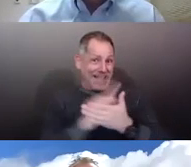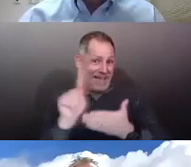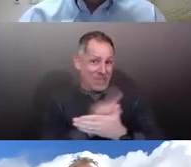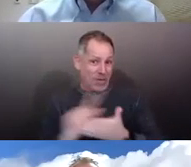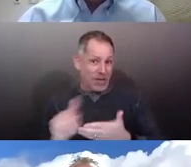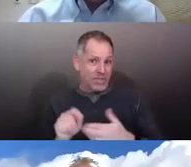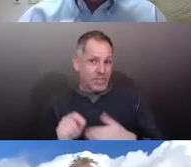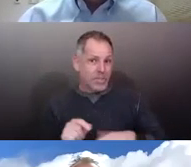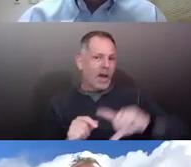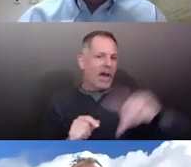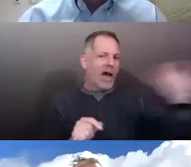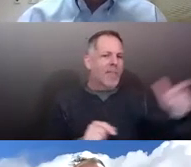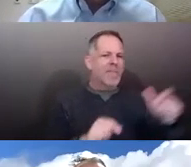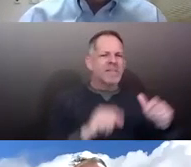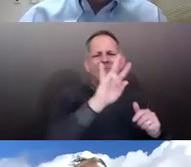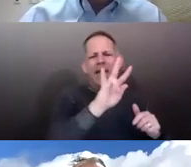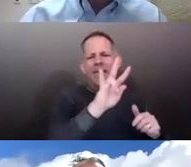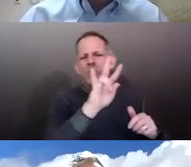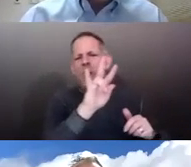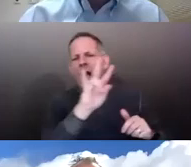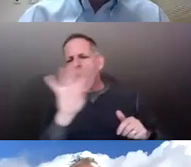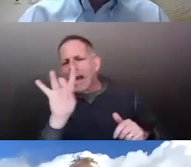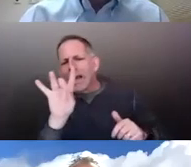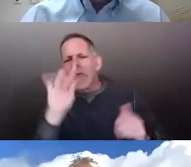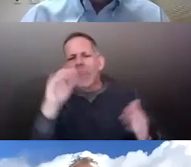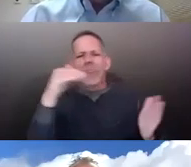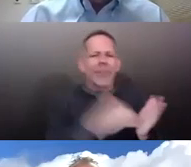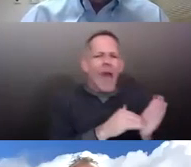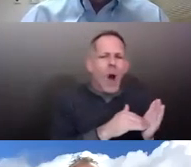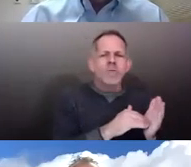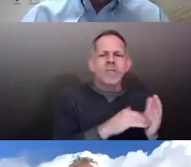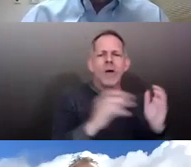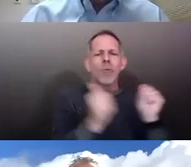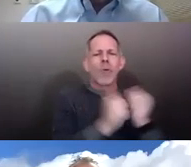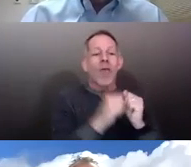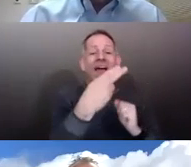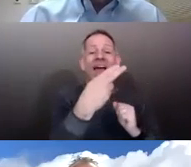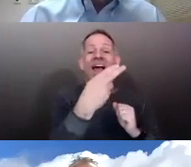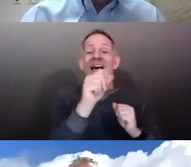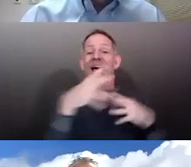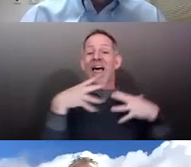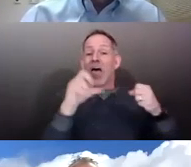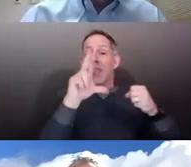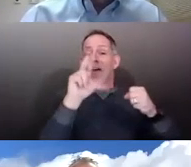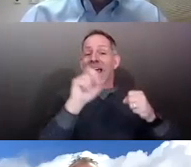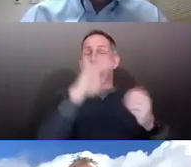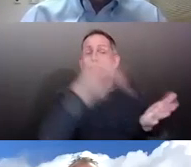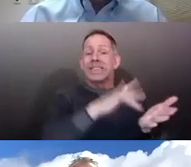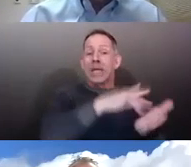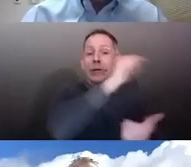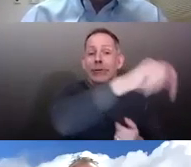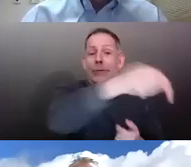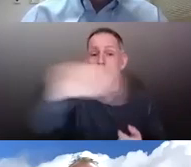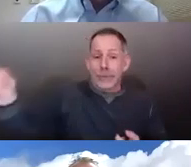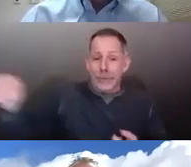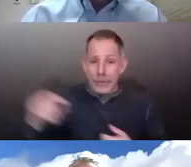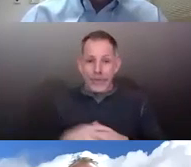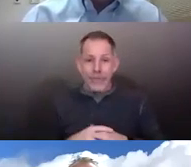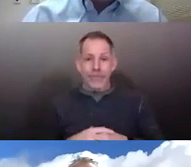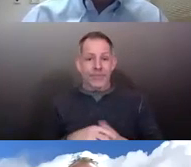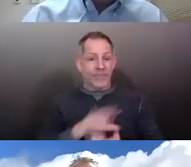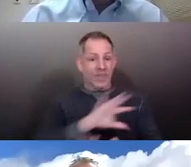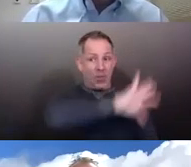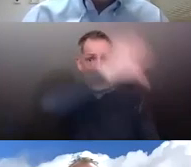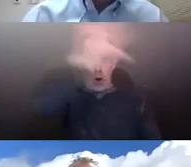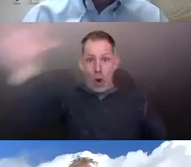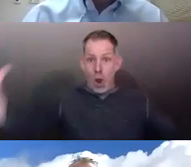by the healthcare system. Then we follow up on all the reported cases to make sure they've